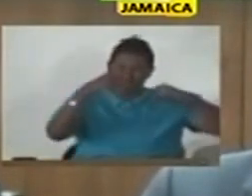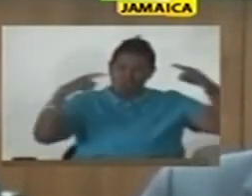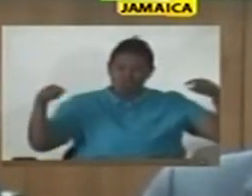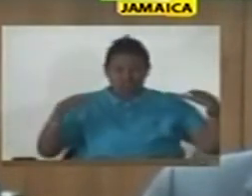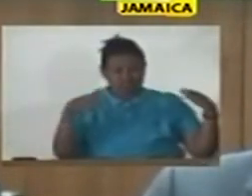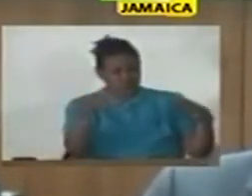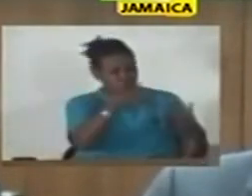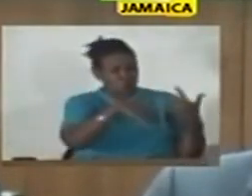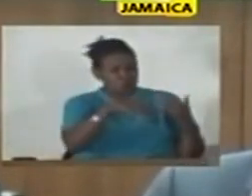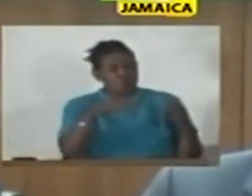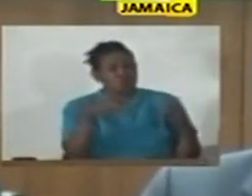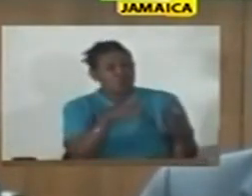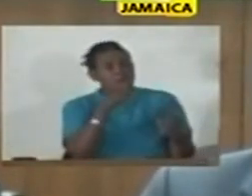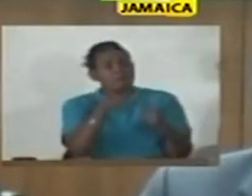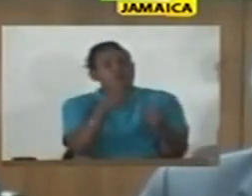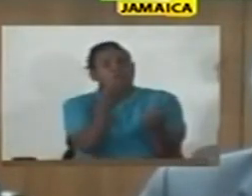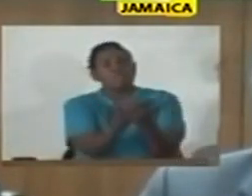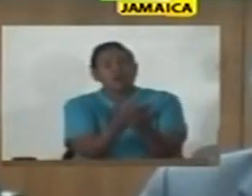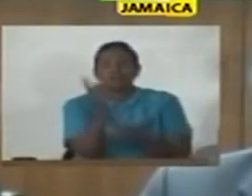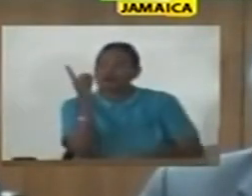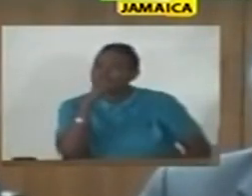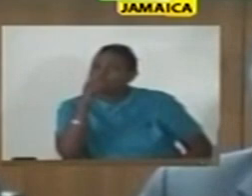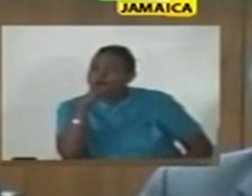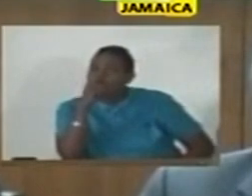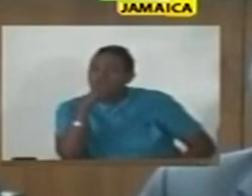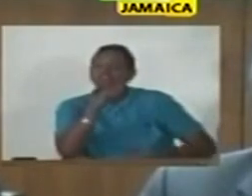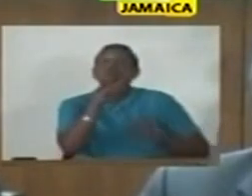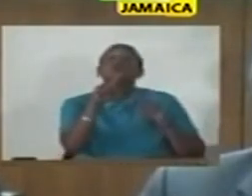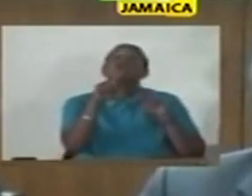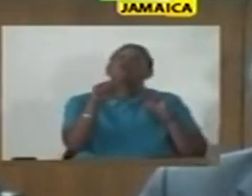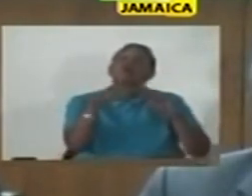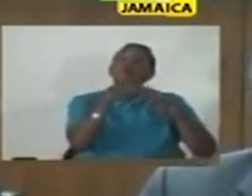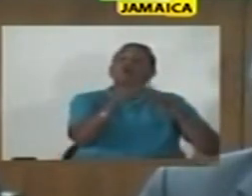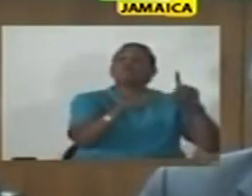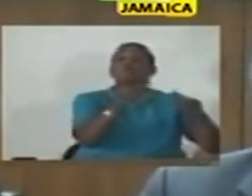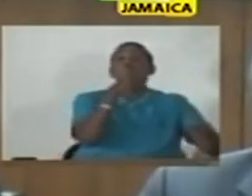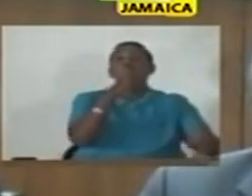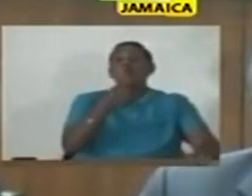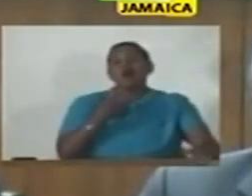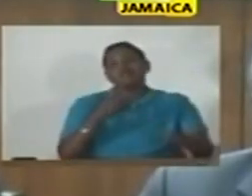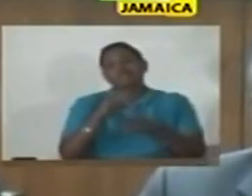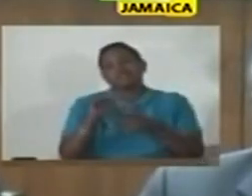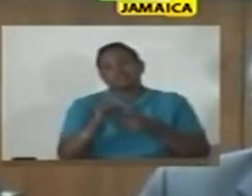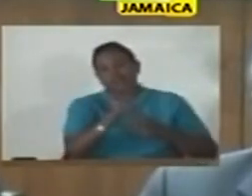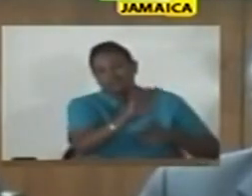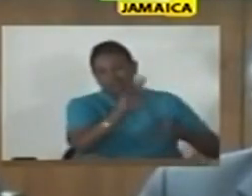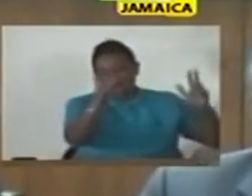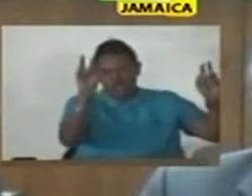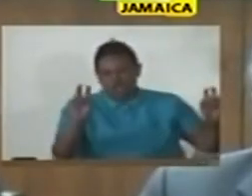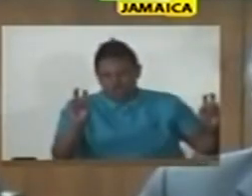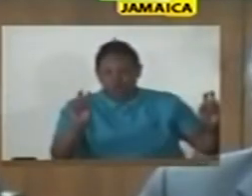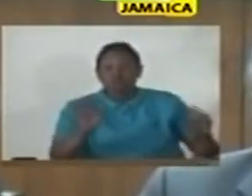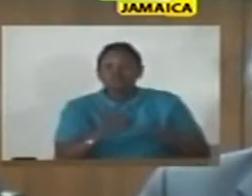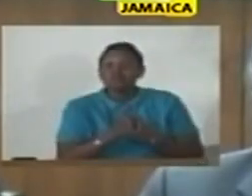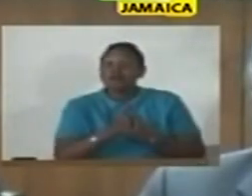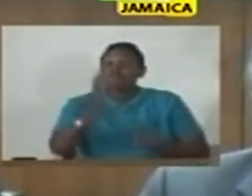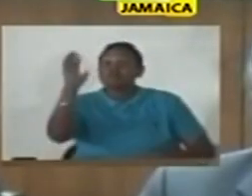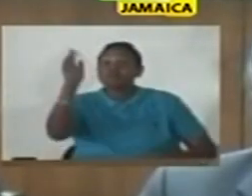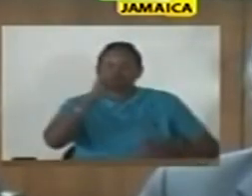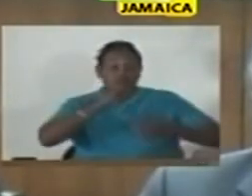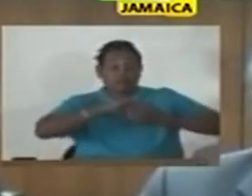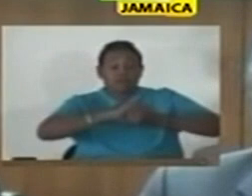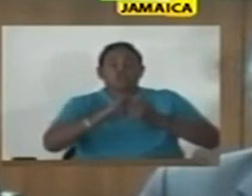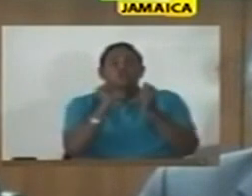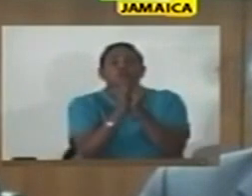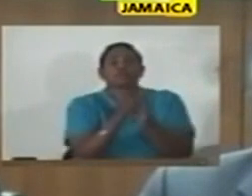groups about the facts and falsehoods surrounding disability issues. Mr. Speaker, in partnership with